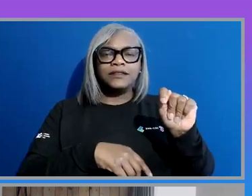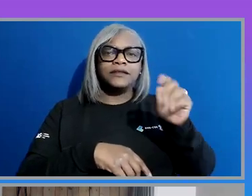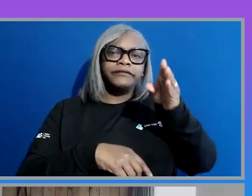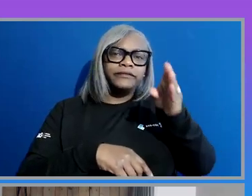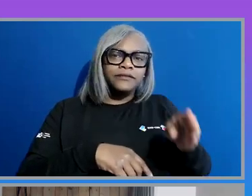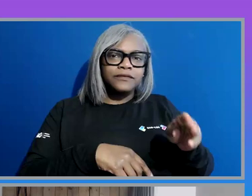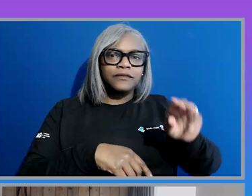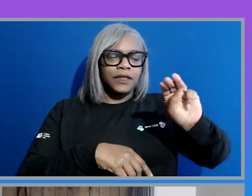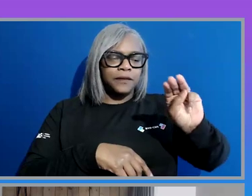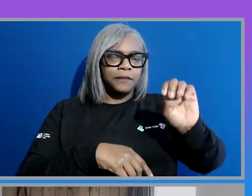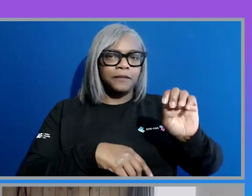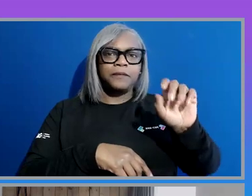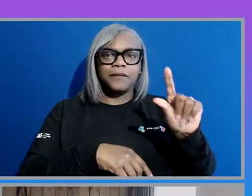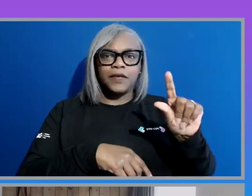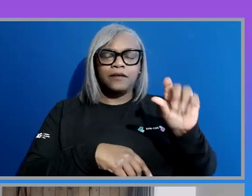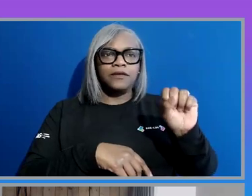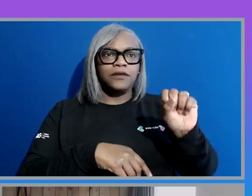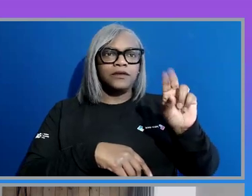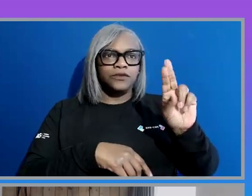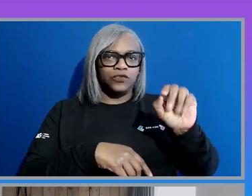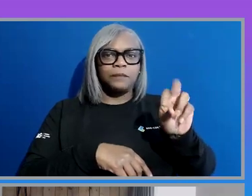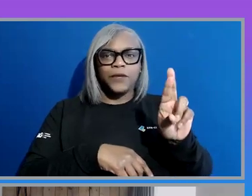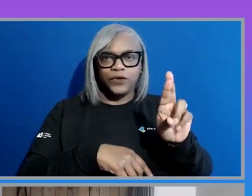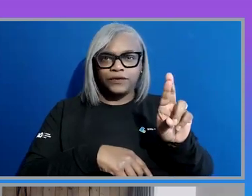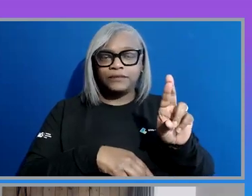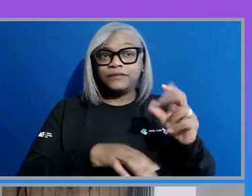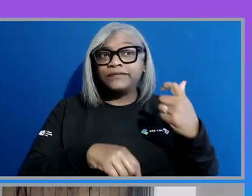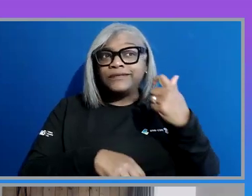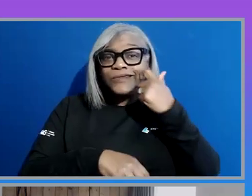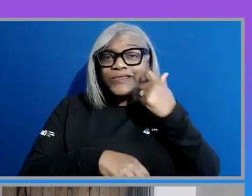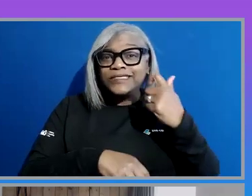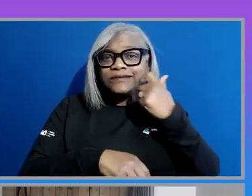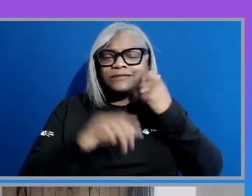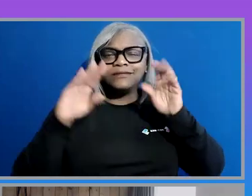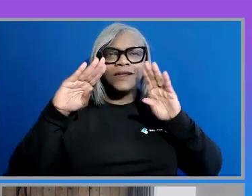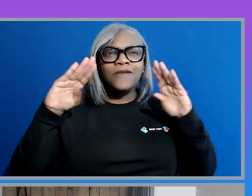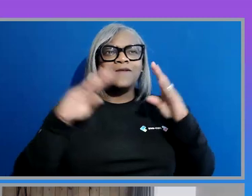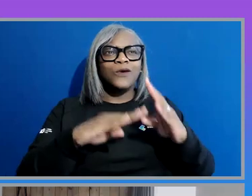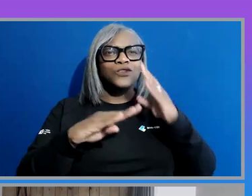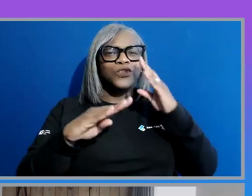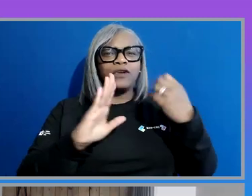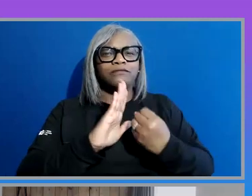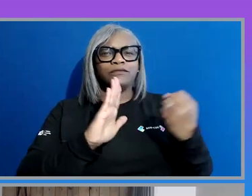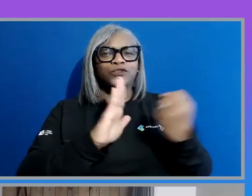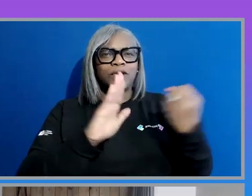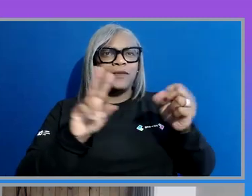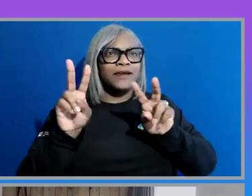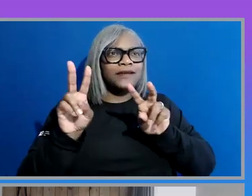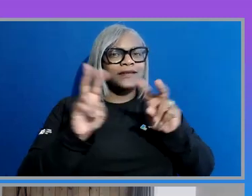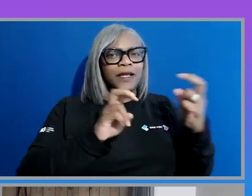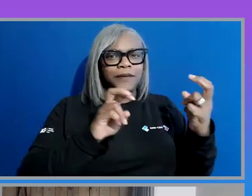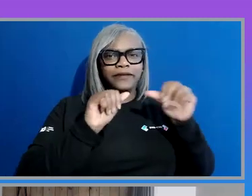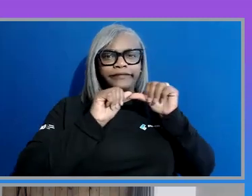NOIT.ST/Mel Sumner. Most recently, I've been primarily focused on my trademark topic, continuous